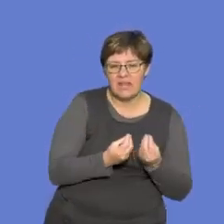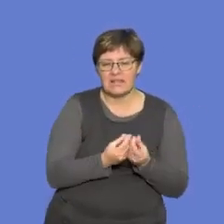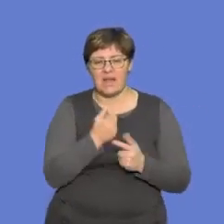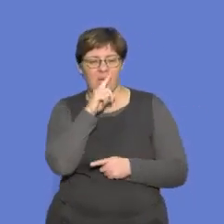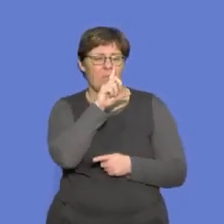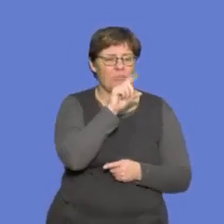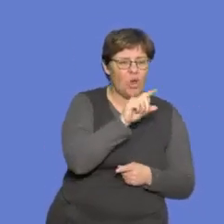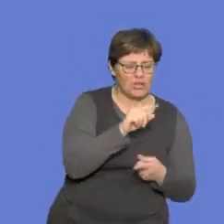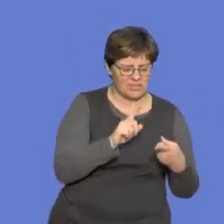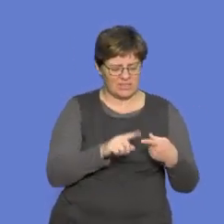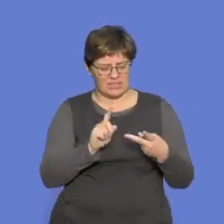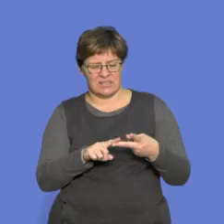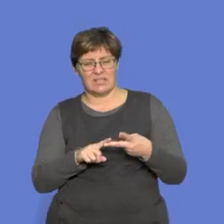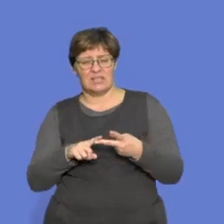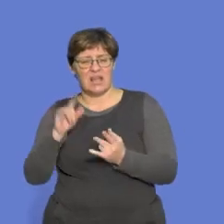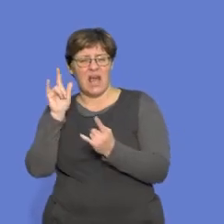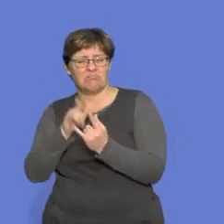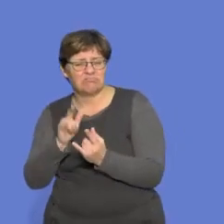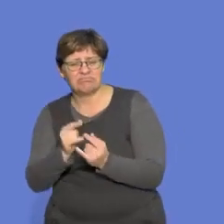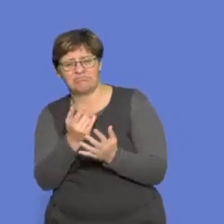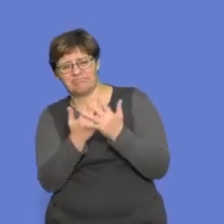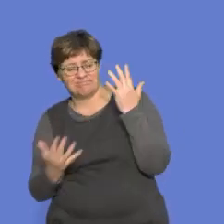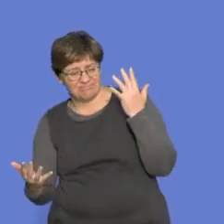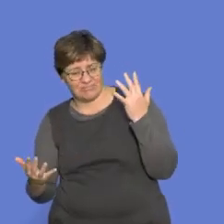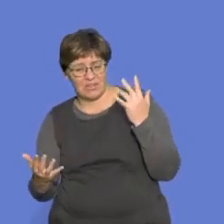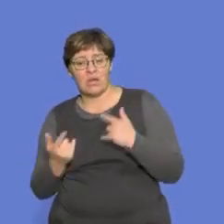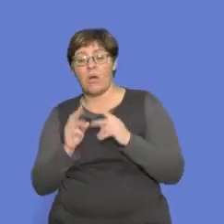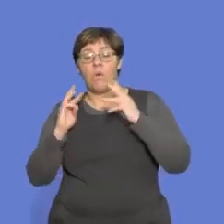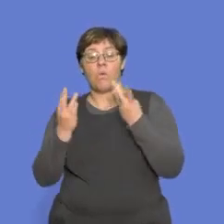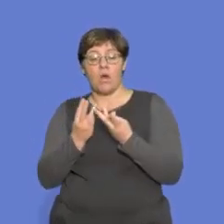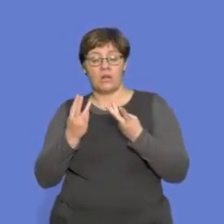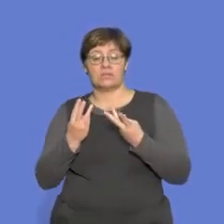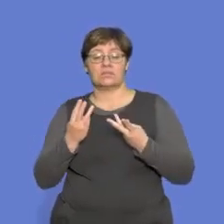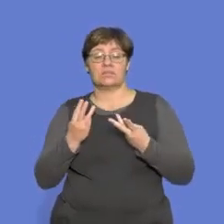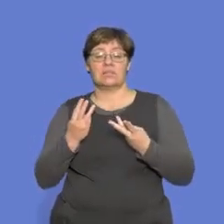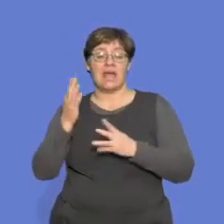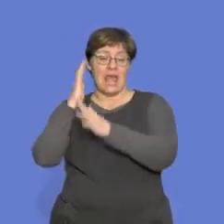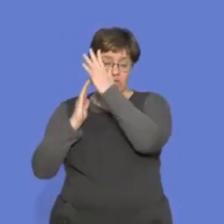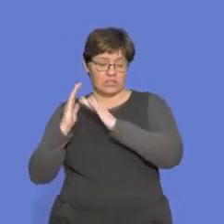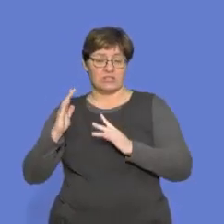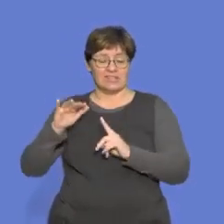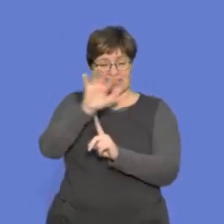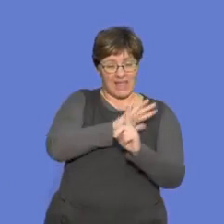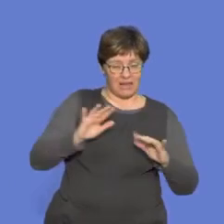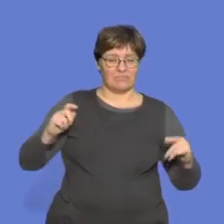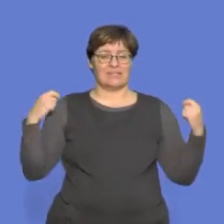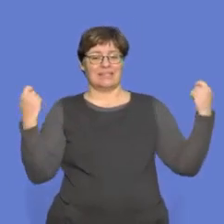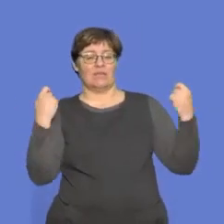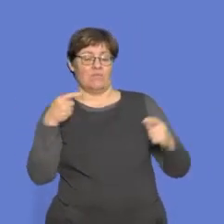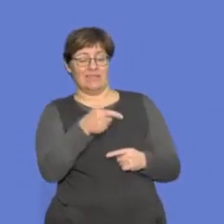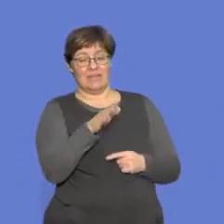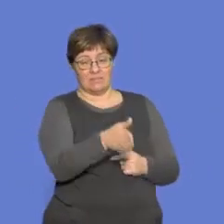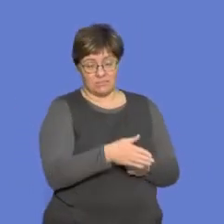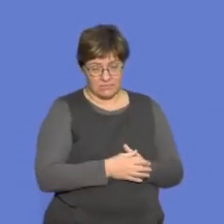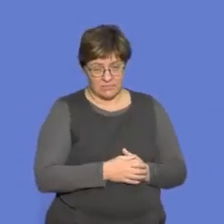your amphibians. Again, a World Heritage Site for us to celebrate. Right. It's important that we do